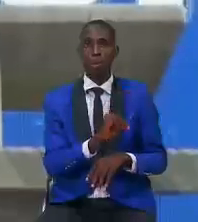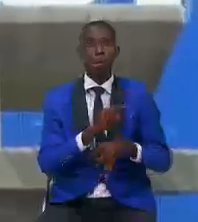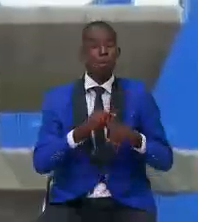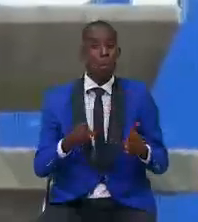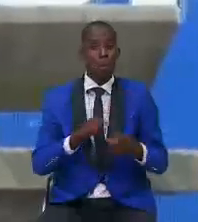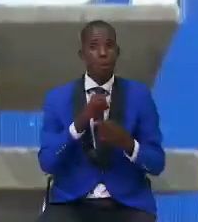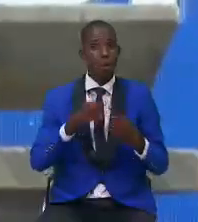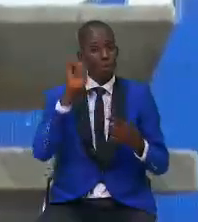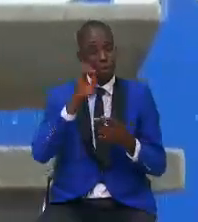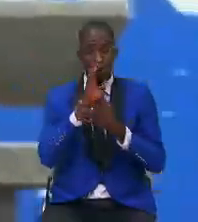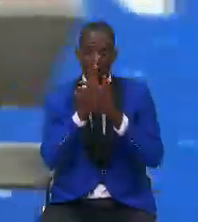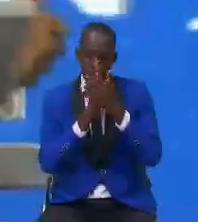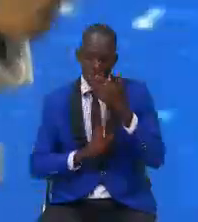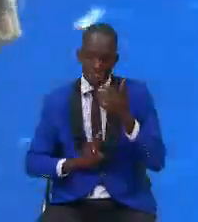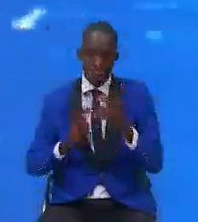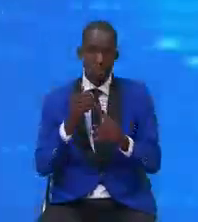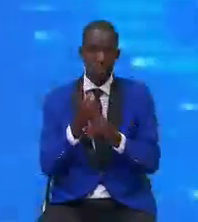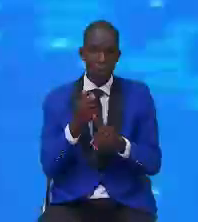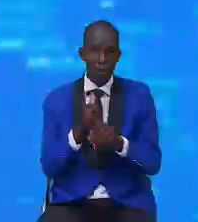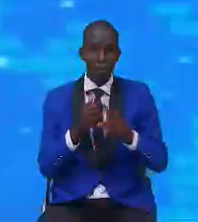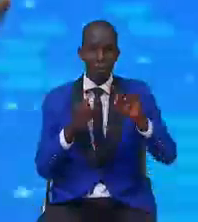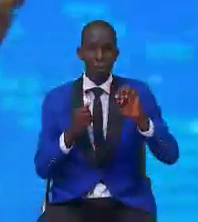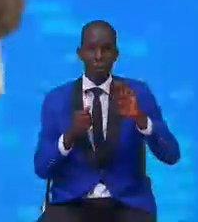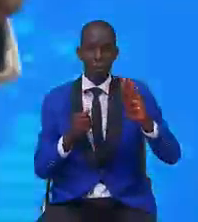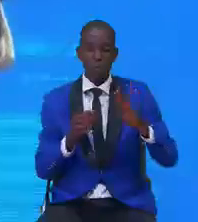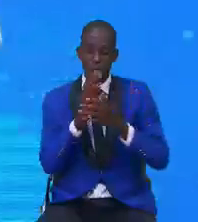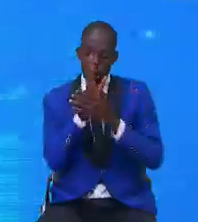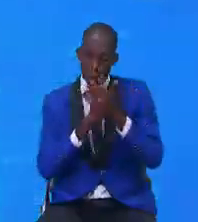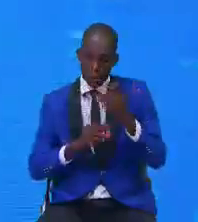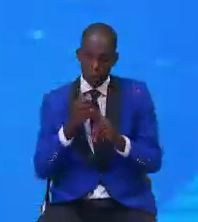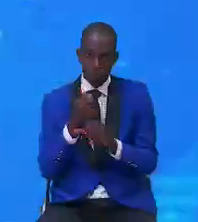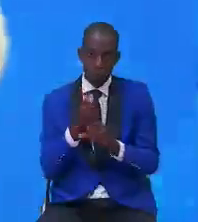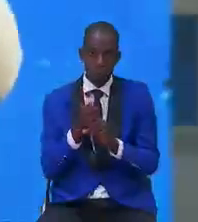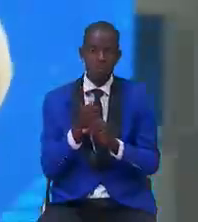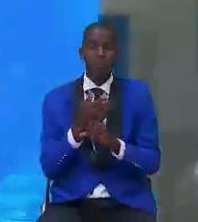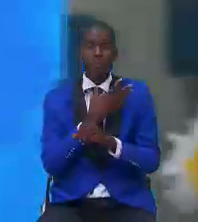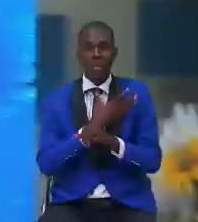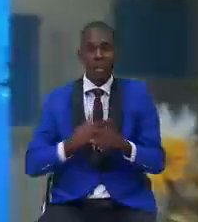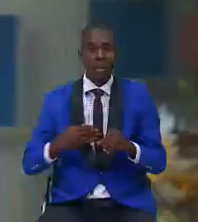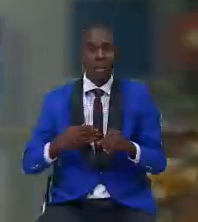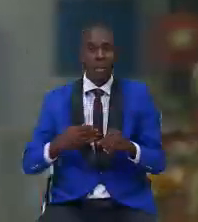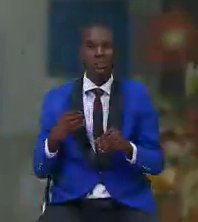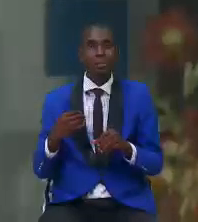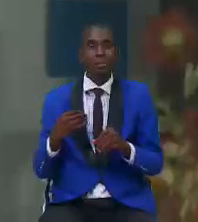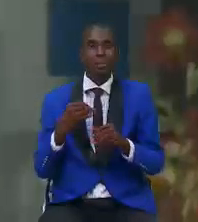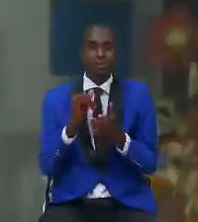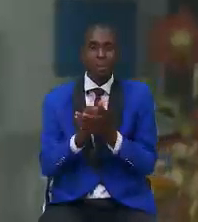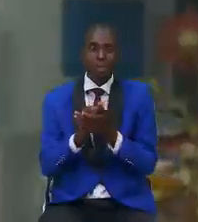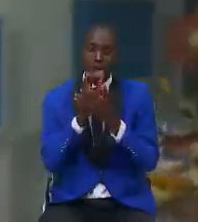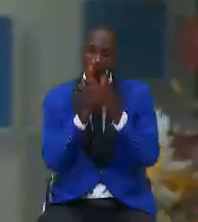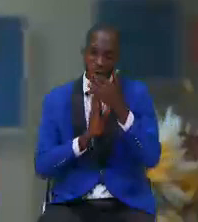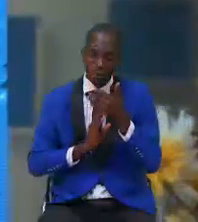him. But when he humbled himself and he was honest before the Lord,